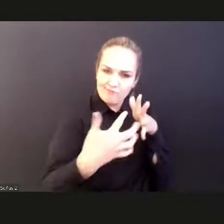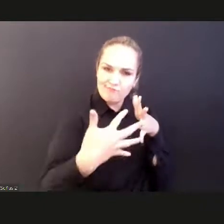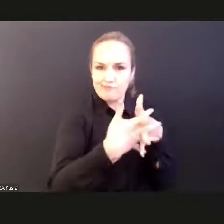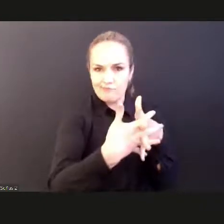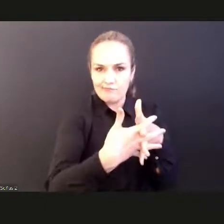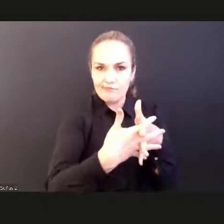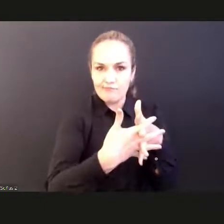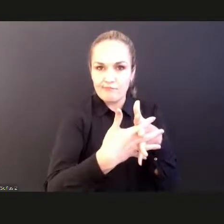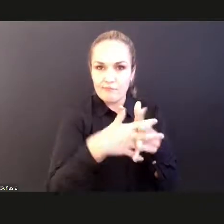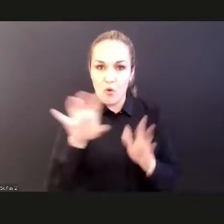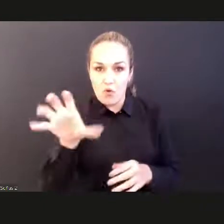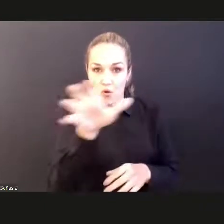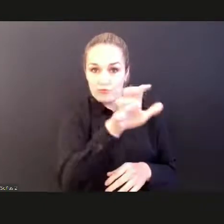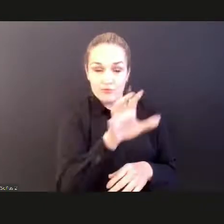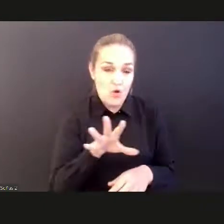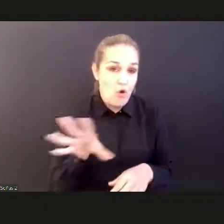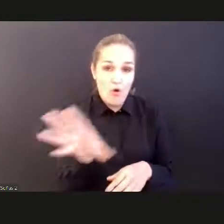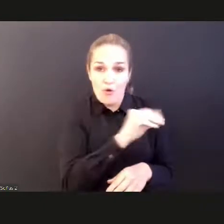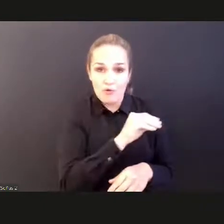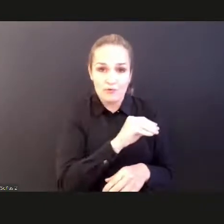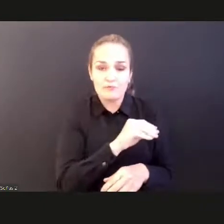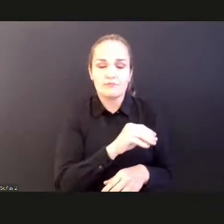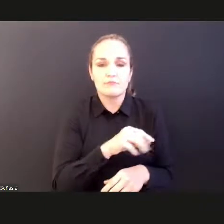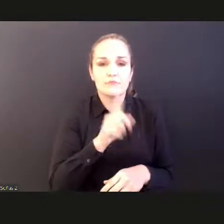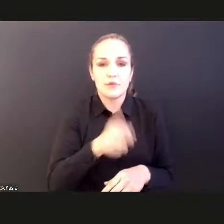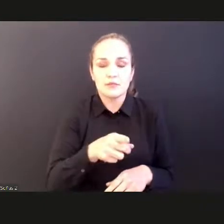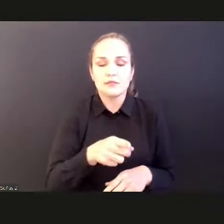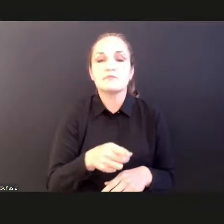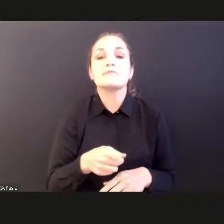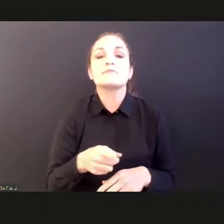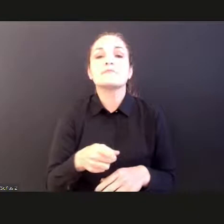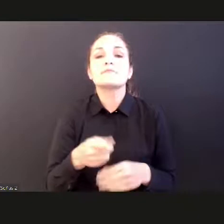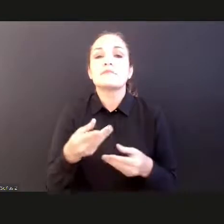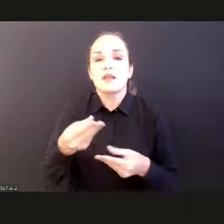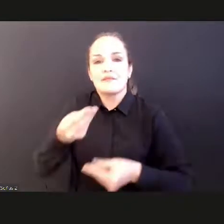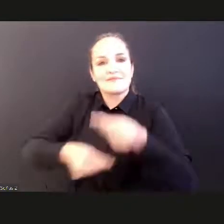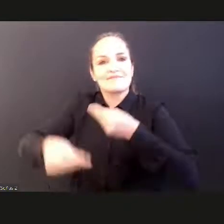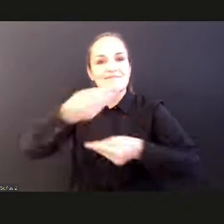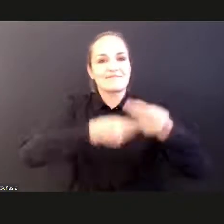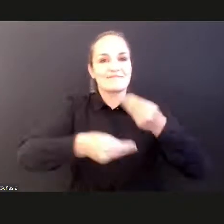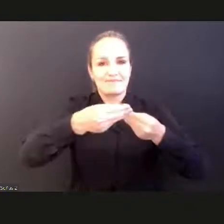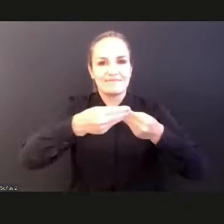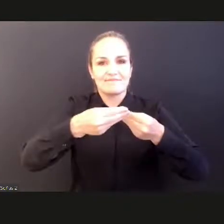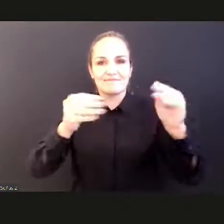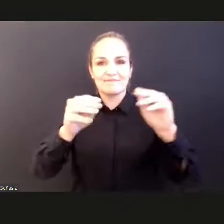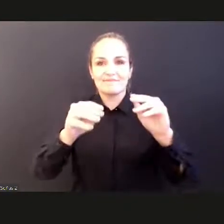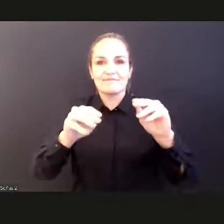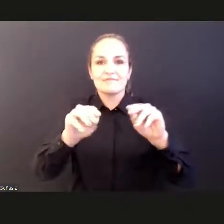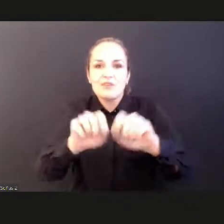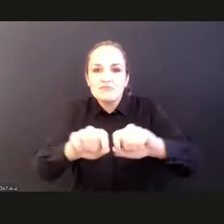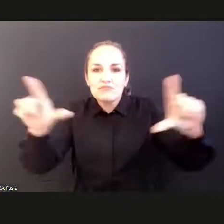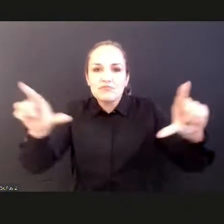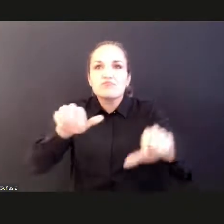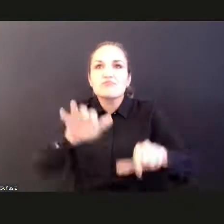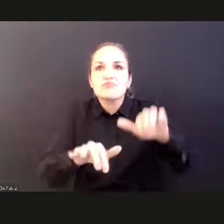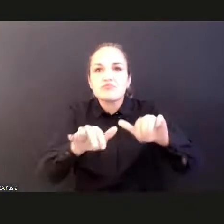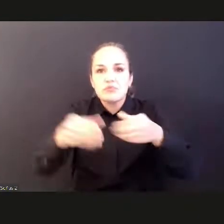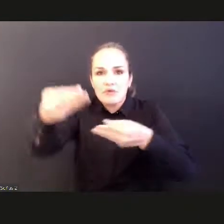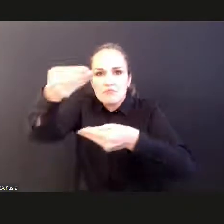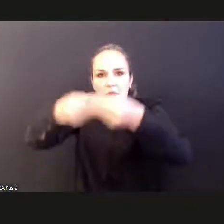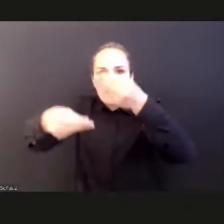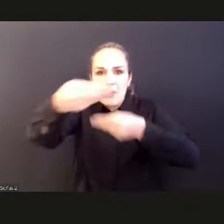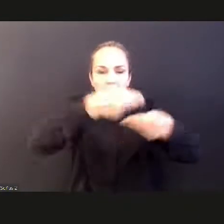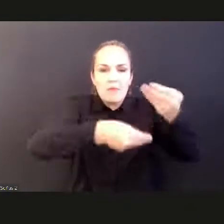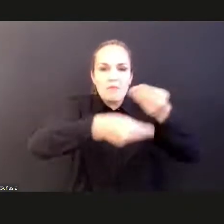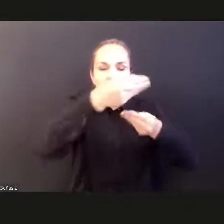of trade services and electronic commerce to better design, monitoring, and evaluate promotion policies